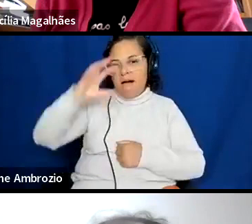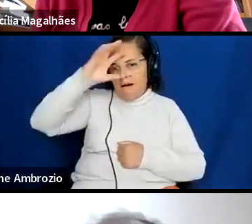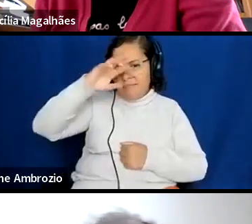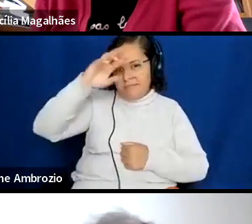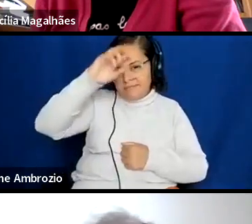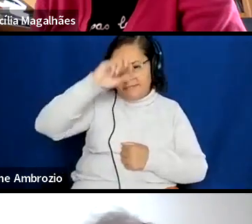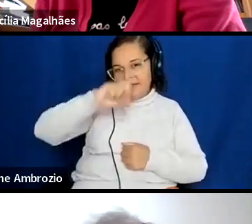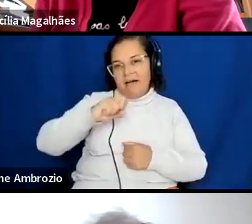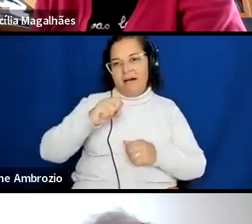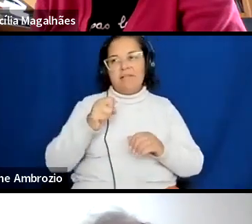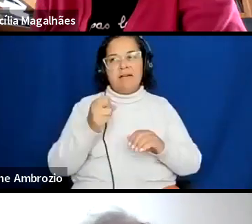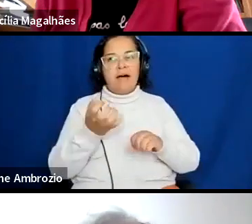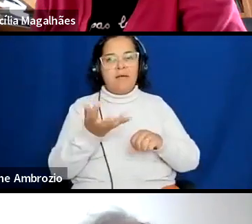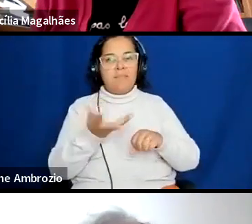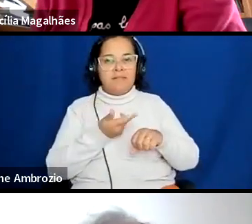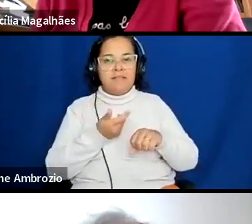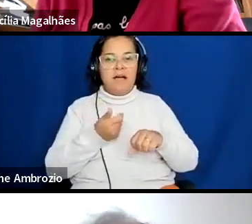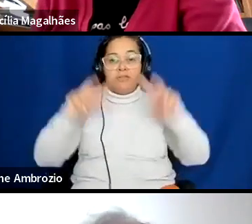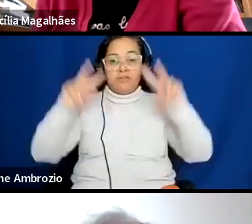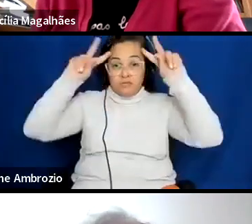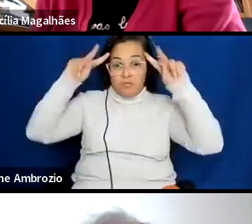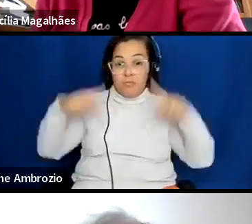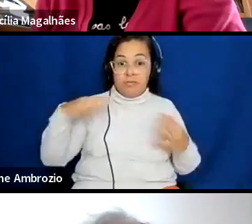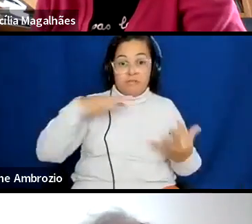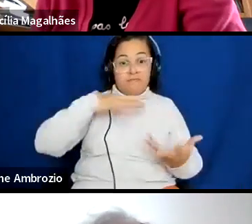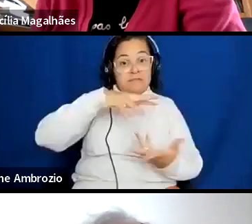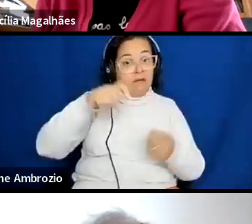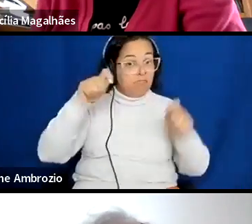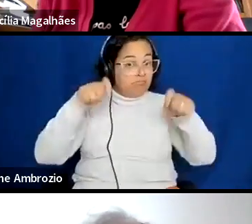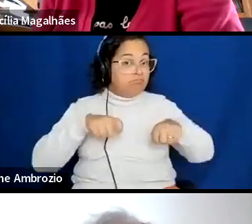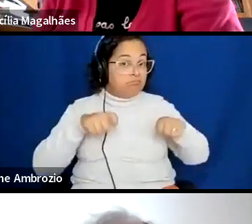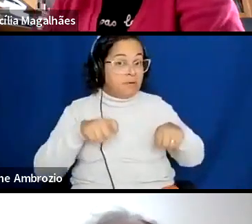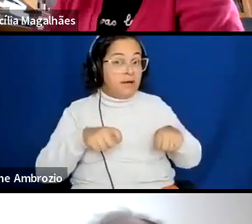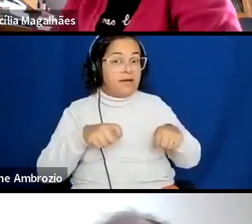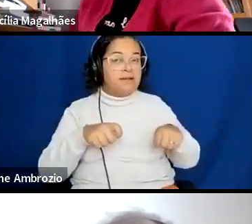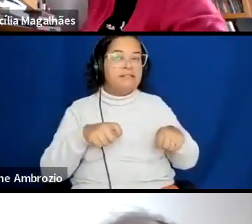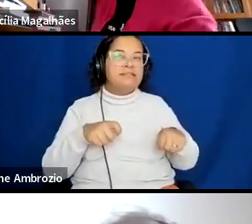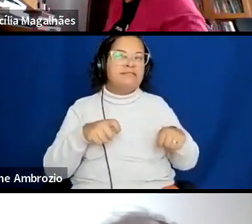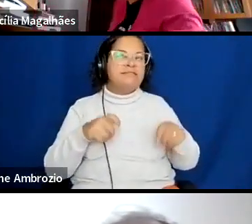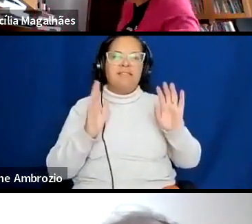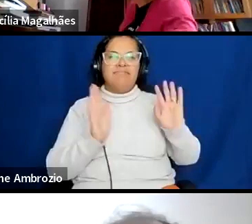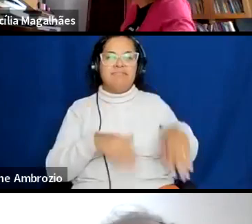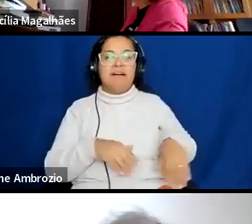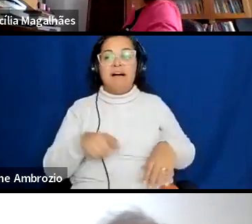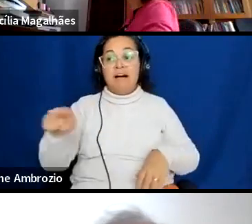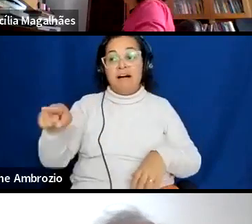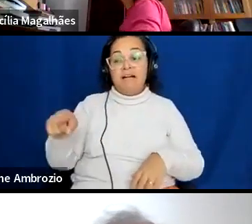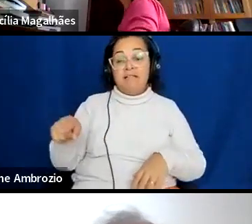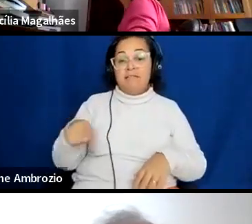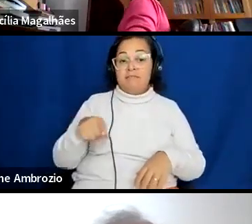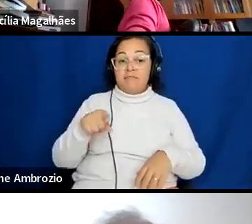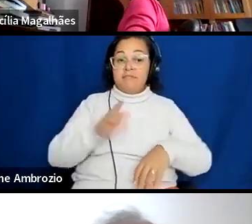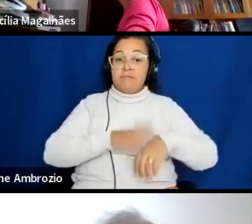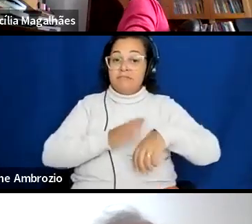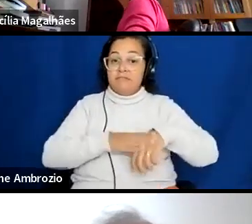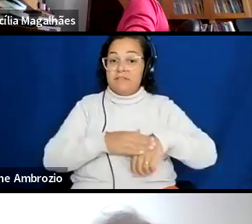potential becomes doing what they tell you at school, and so on and so forth.